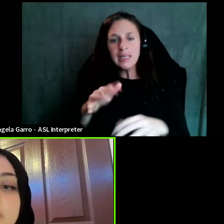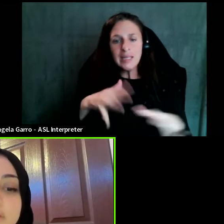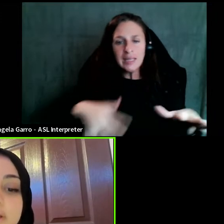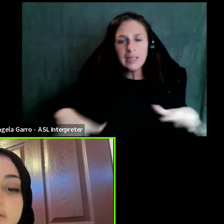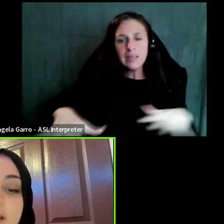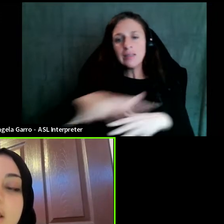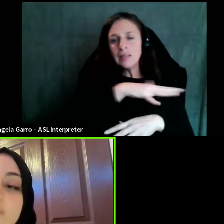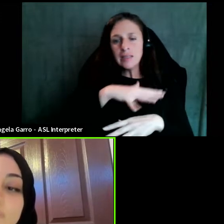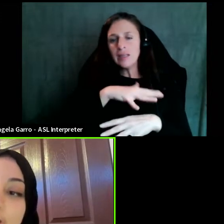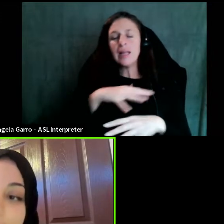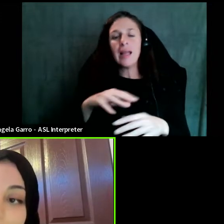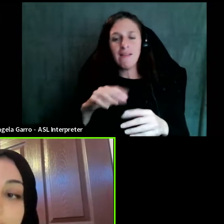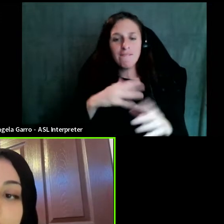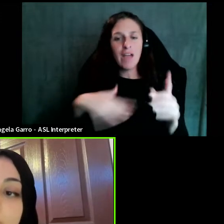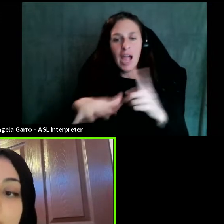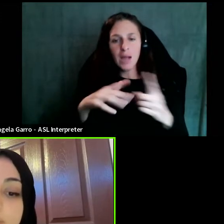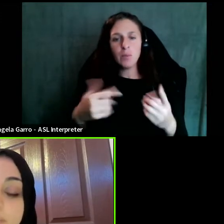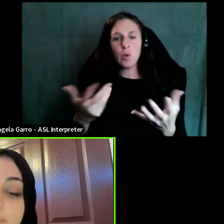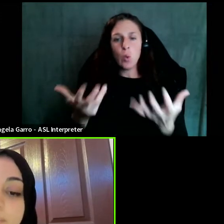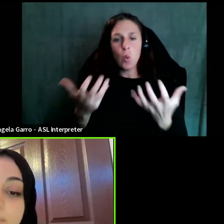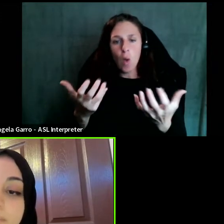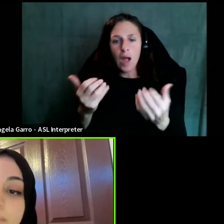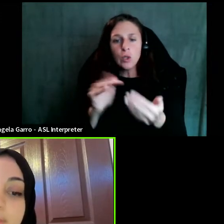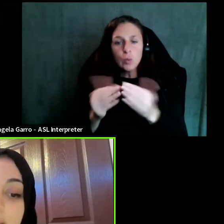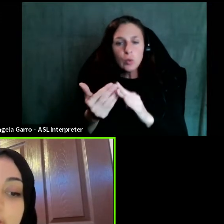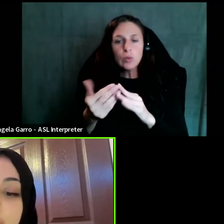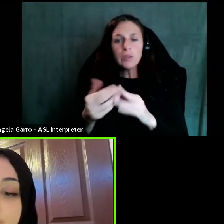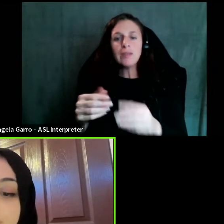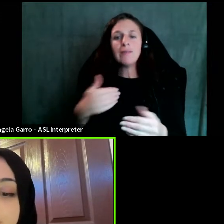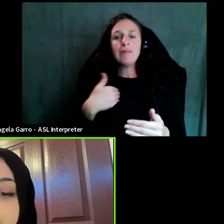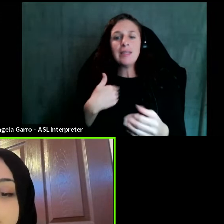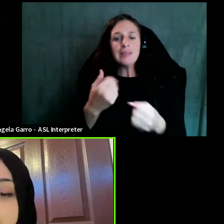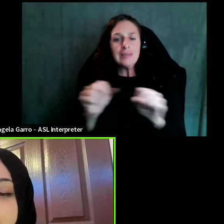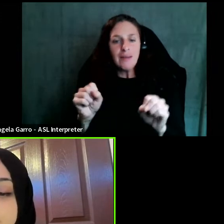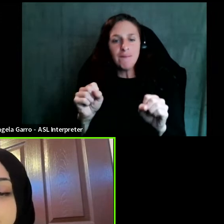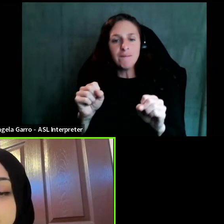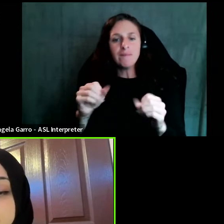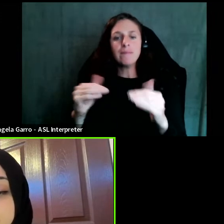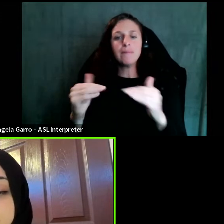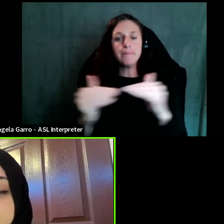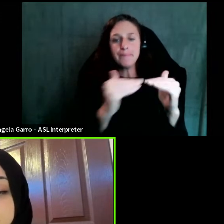really want to reiterate that, for everyone. Thank you.